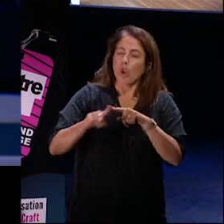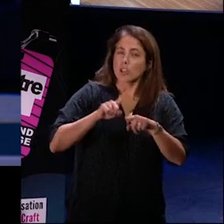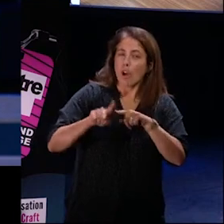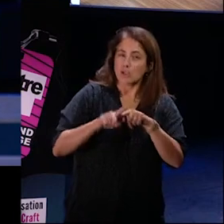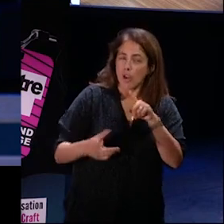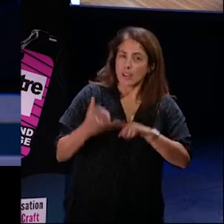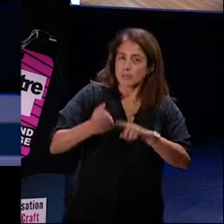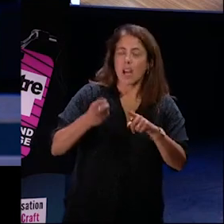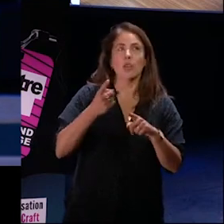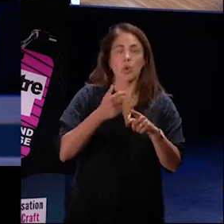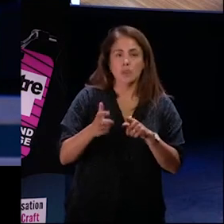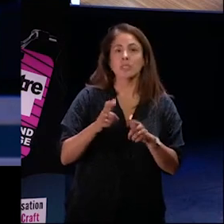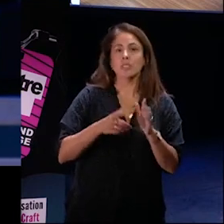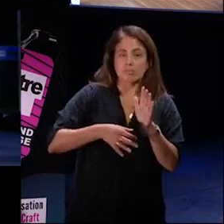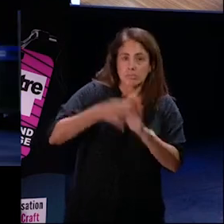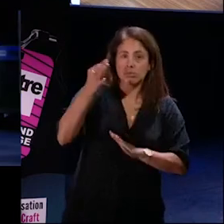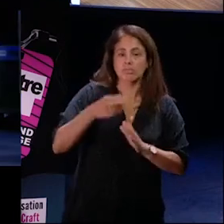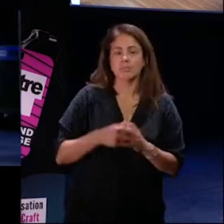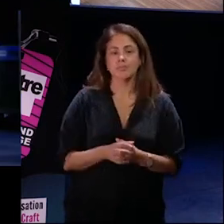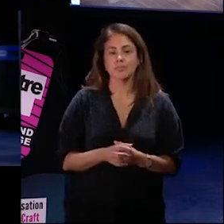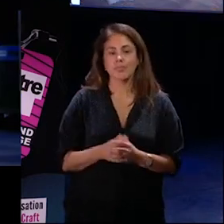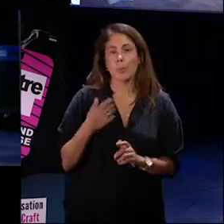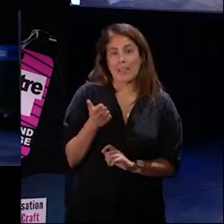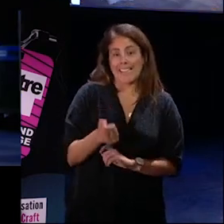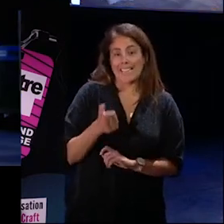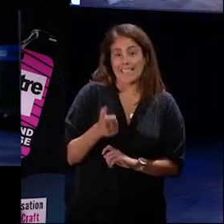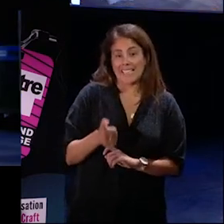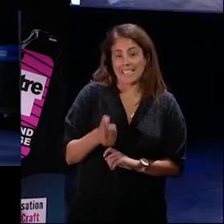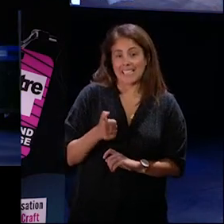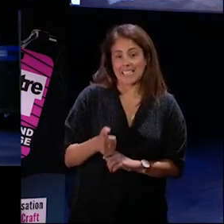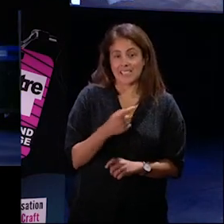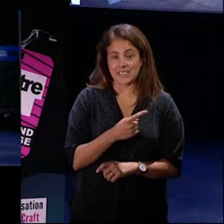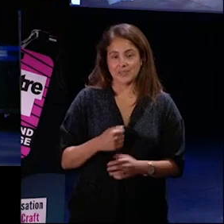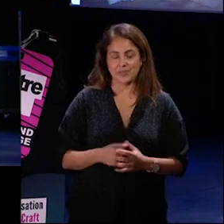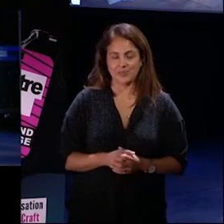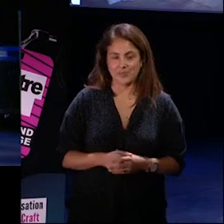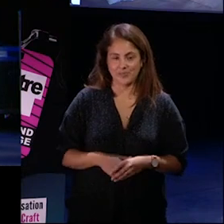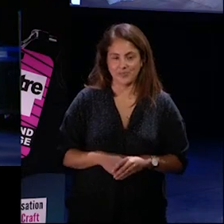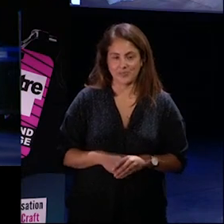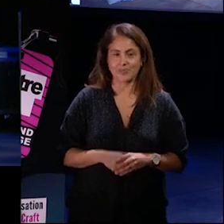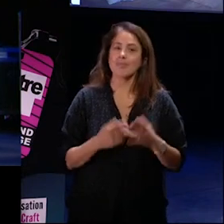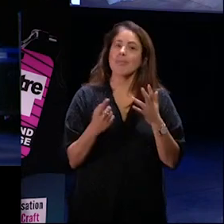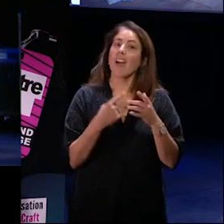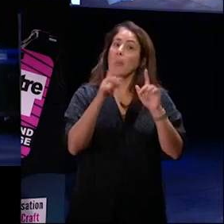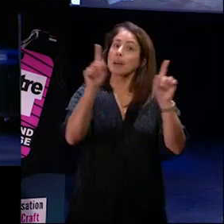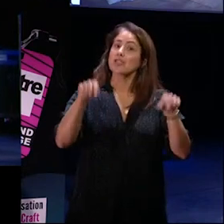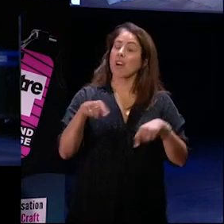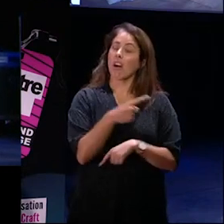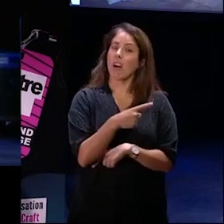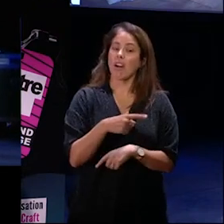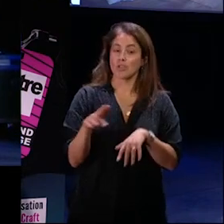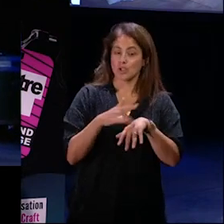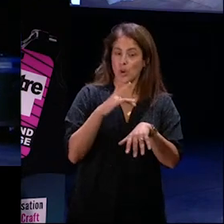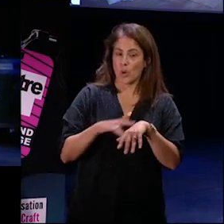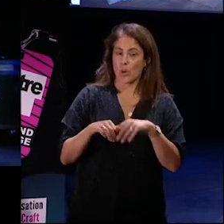improve. Just going to click this a lot now. Now it works. Here's some other pictures of that show.